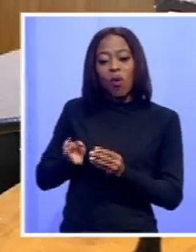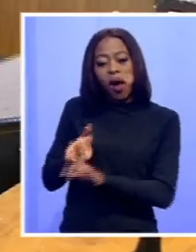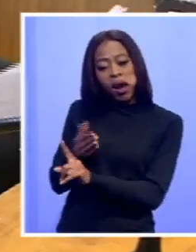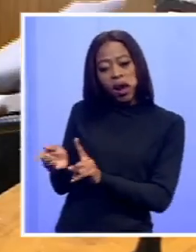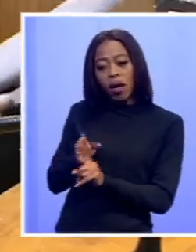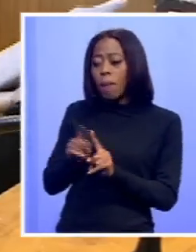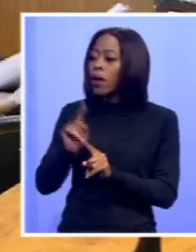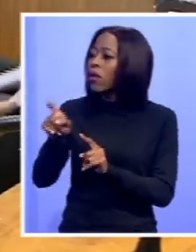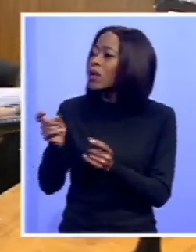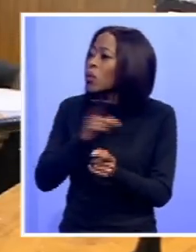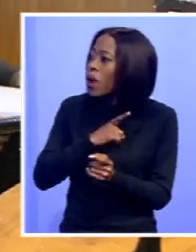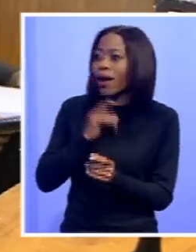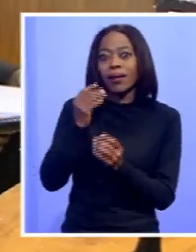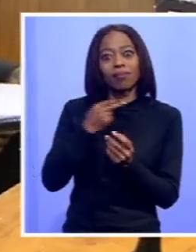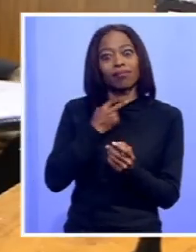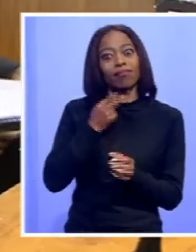him.